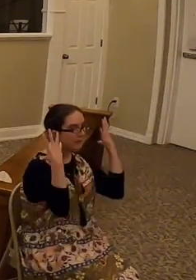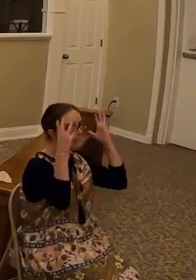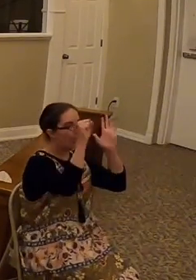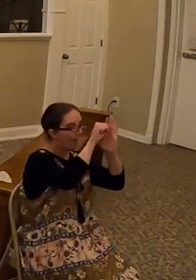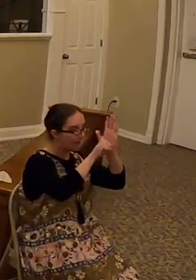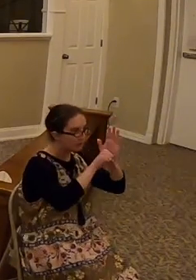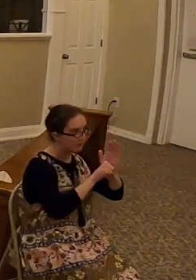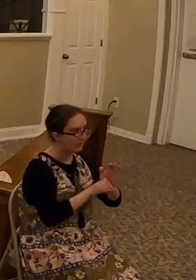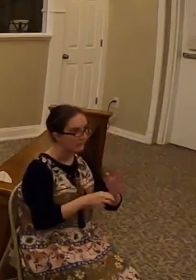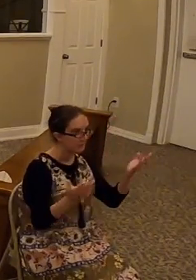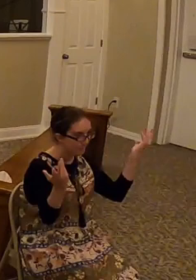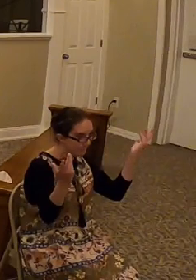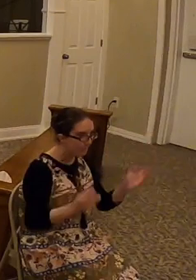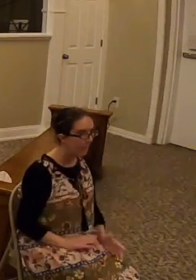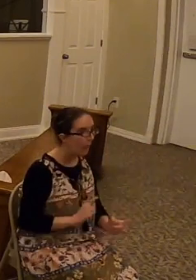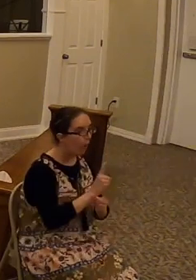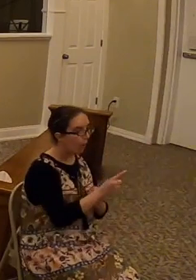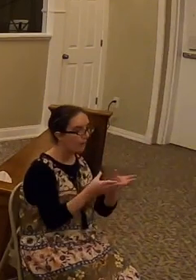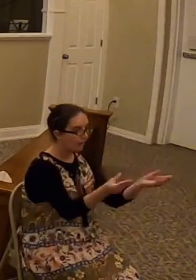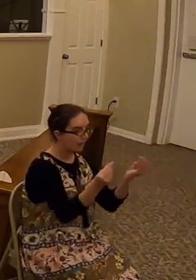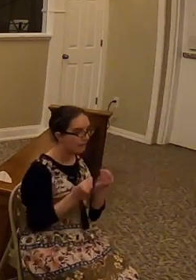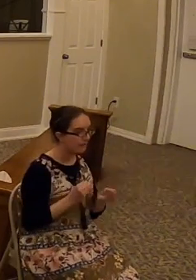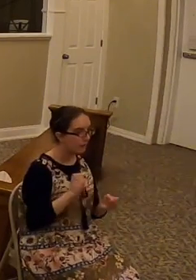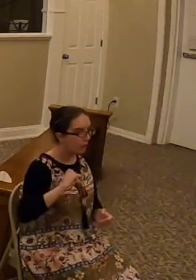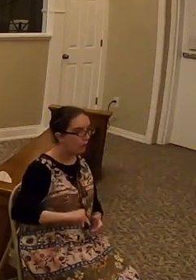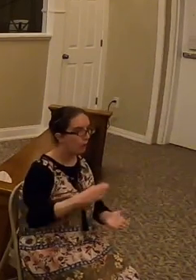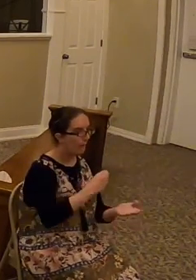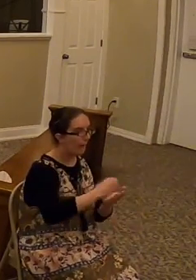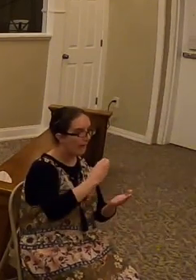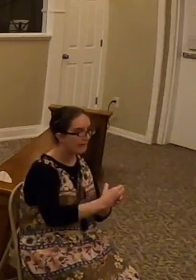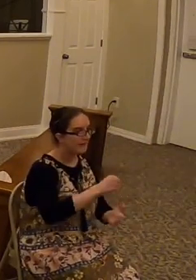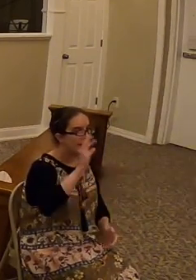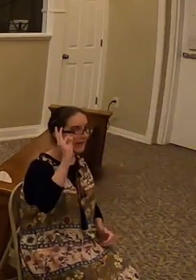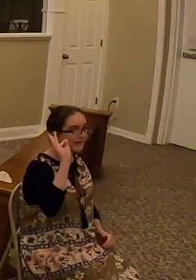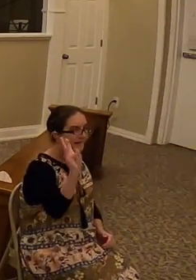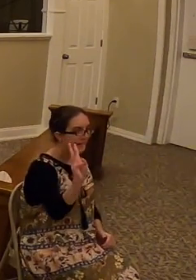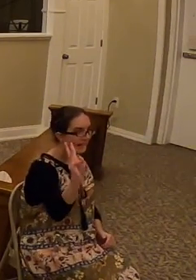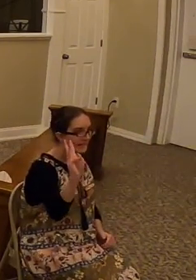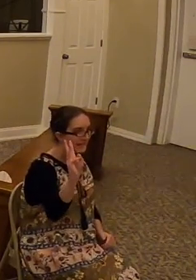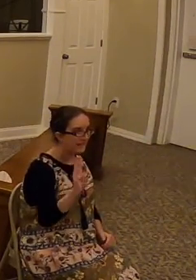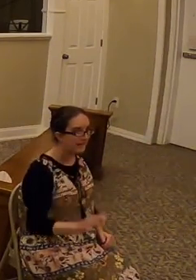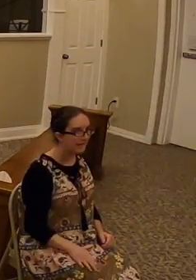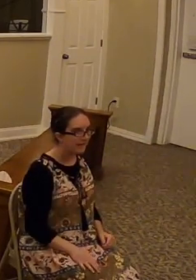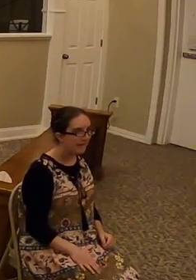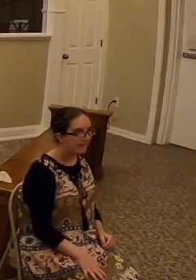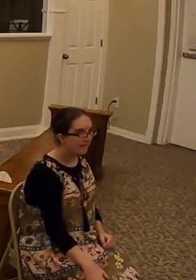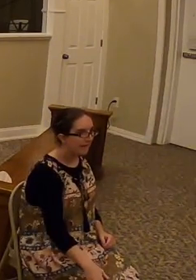Amen. Hallelujah. So when you get it, turn to lesson 6.